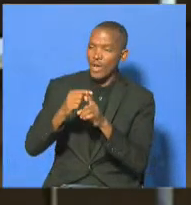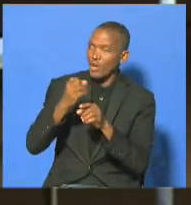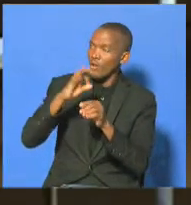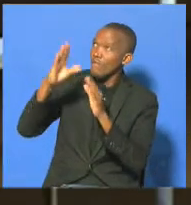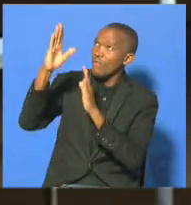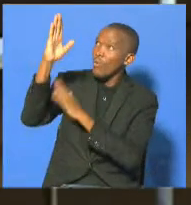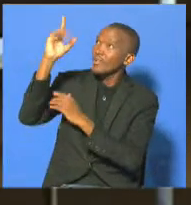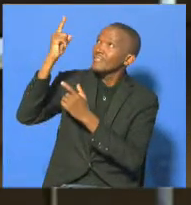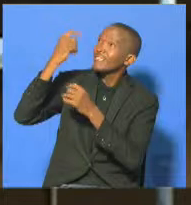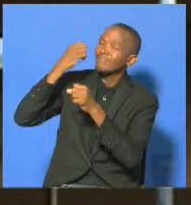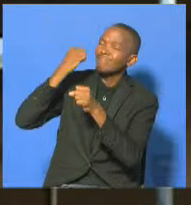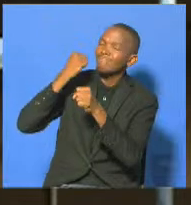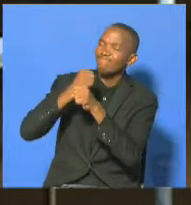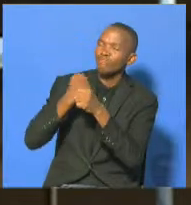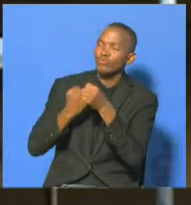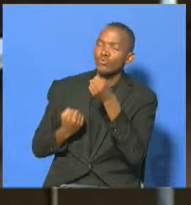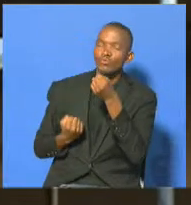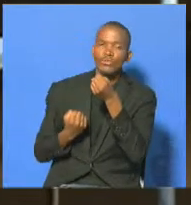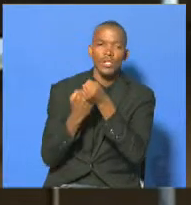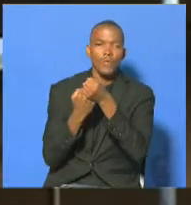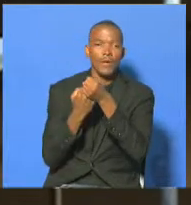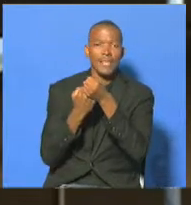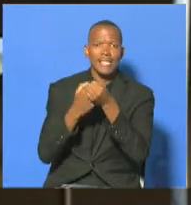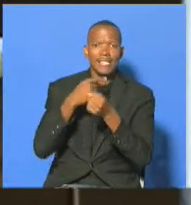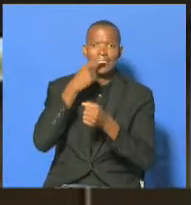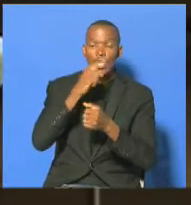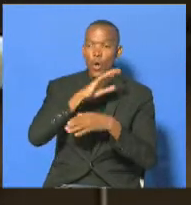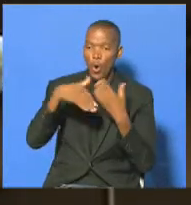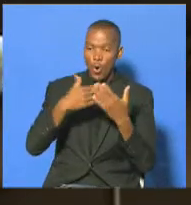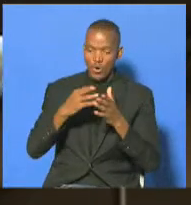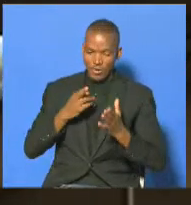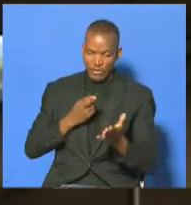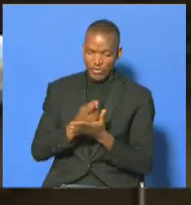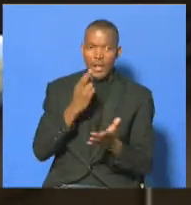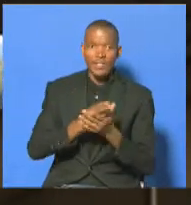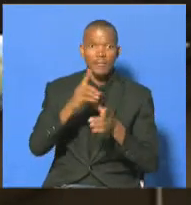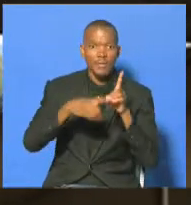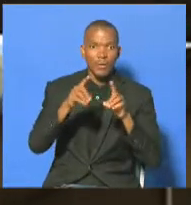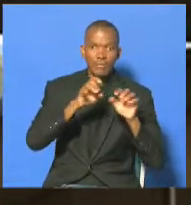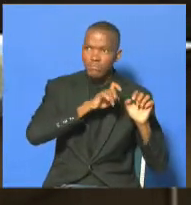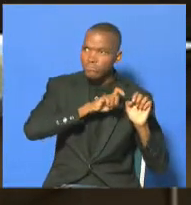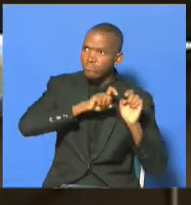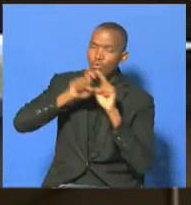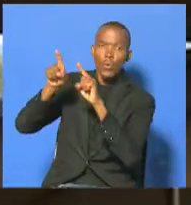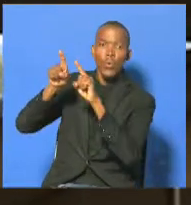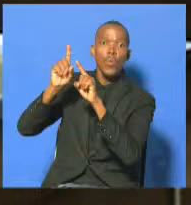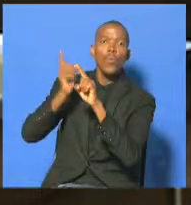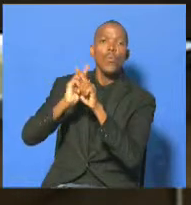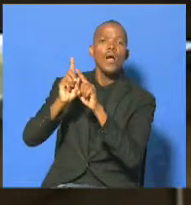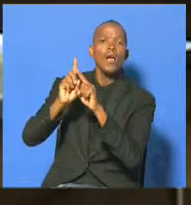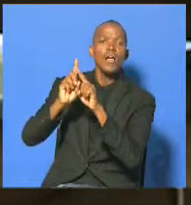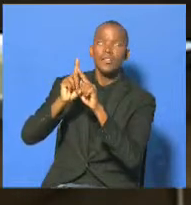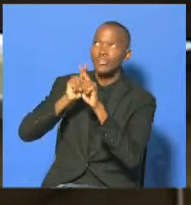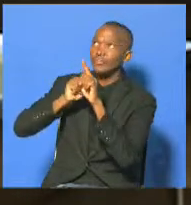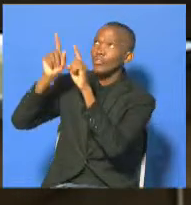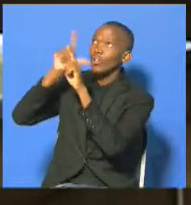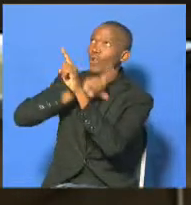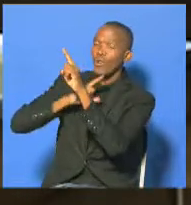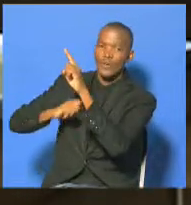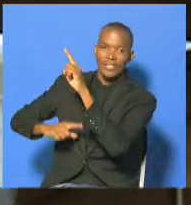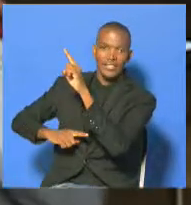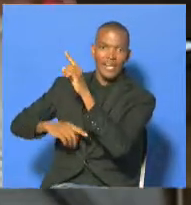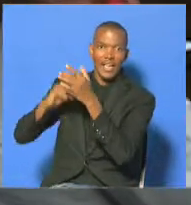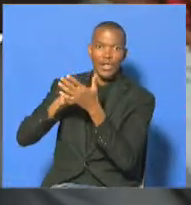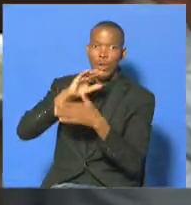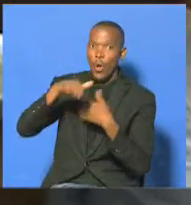is a very strong tower. Gate the righteous ba tabogela kae ko go morena ba gaeso